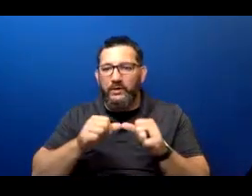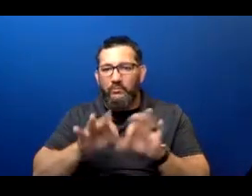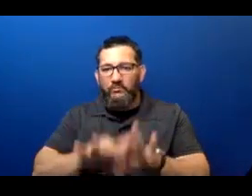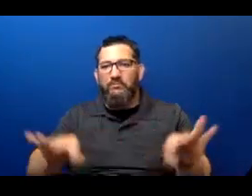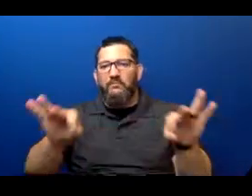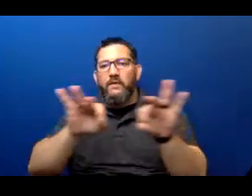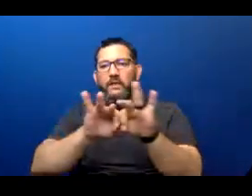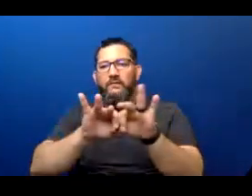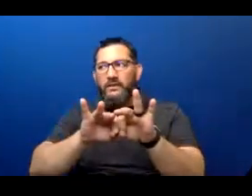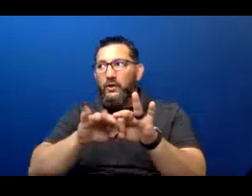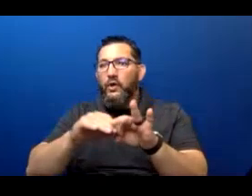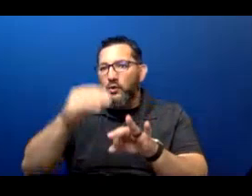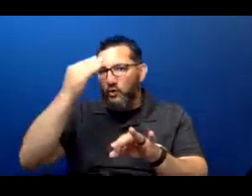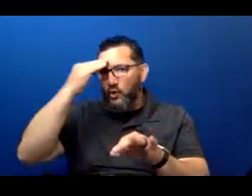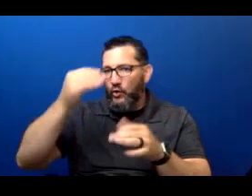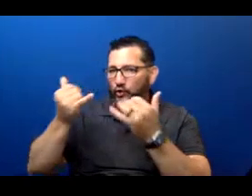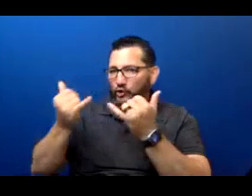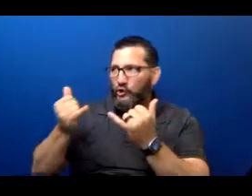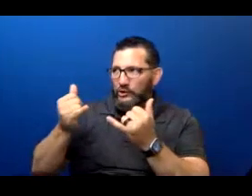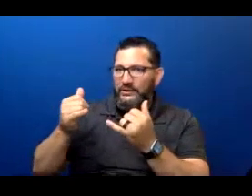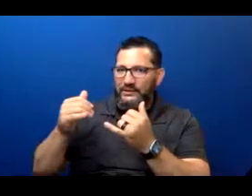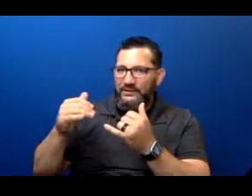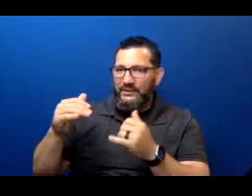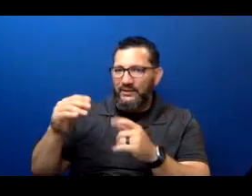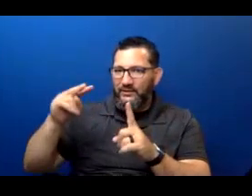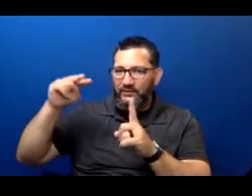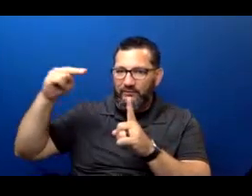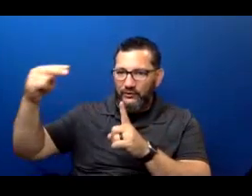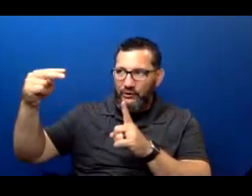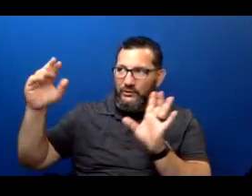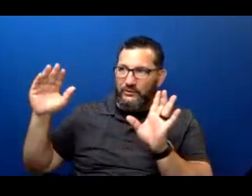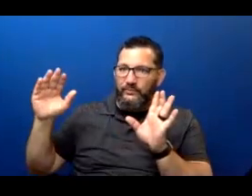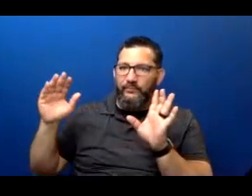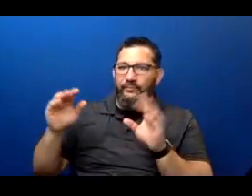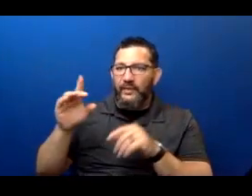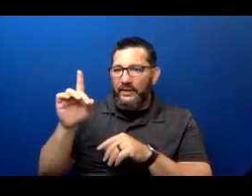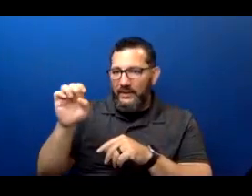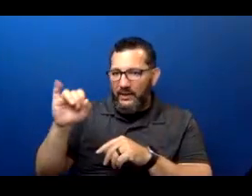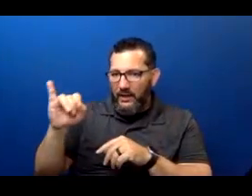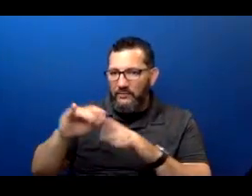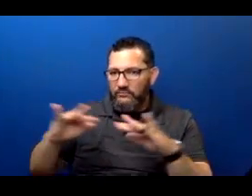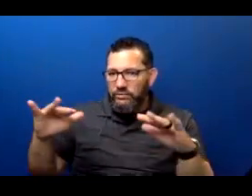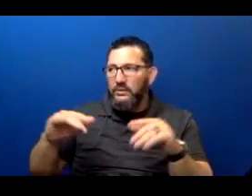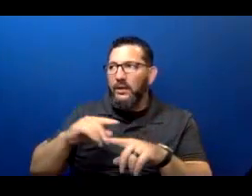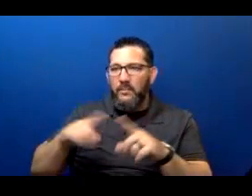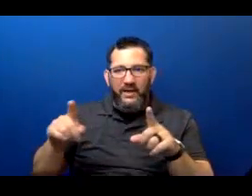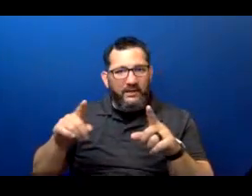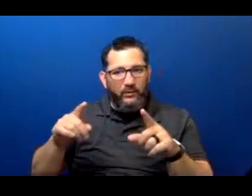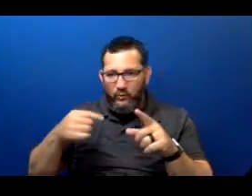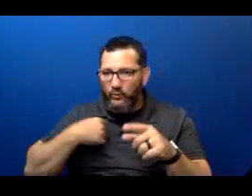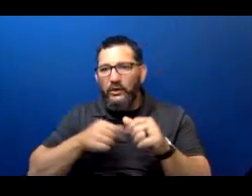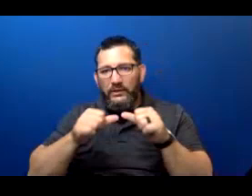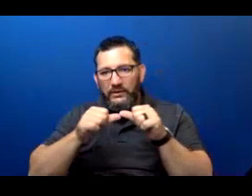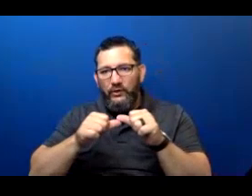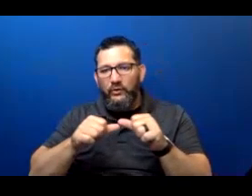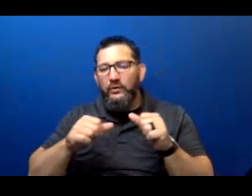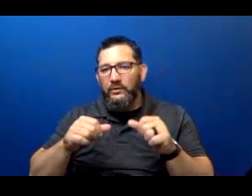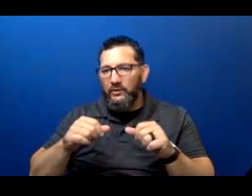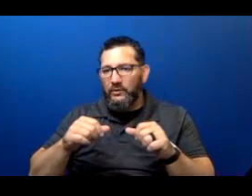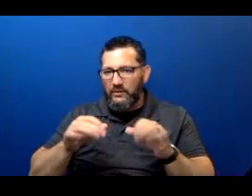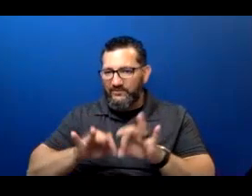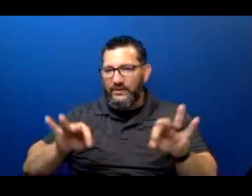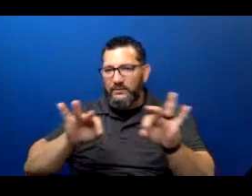and how even like the presentation that you're going to hear from one of our staffers later in the day on the agenda,